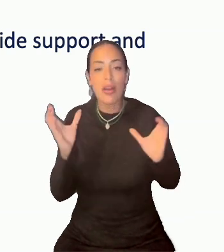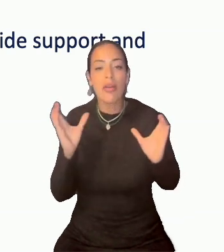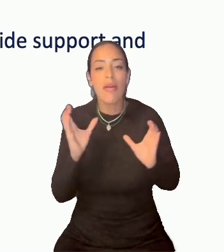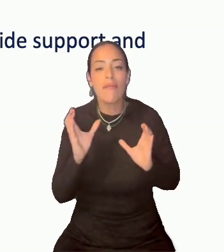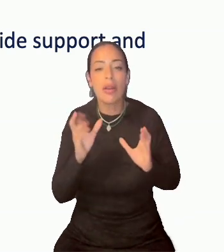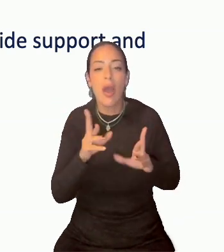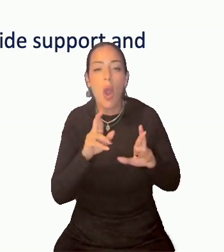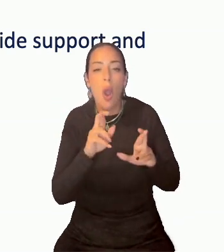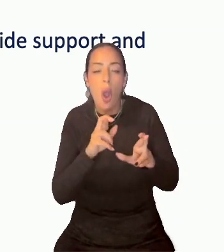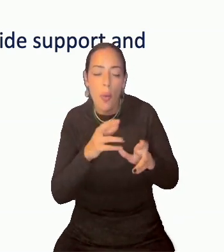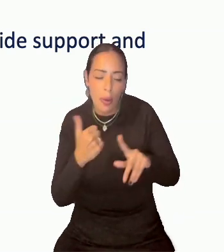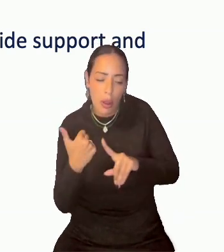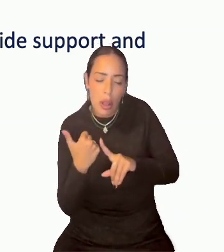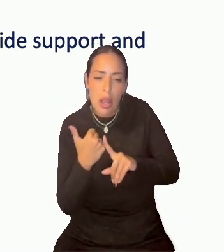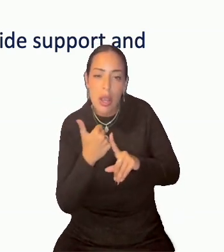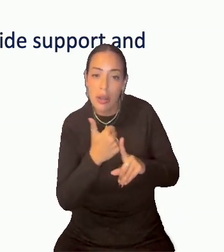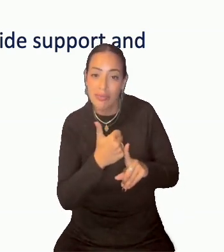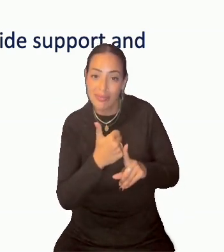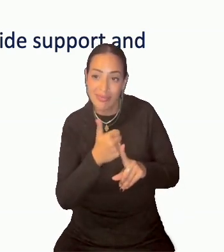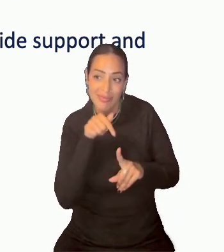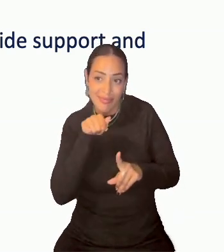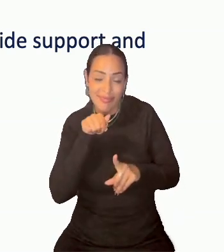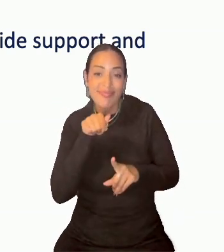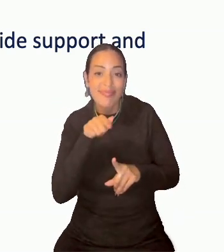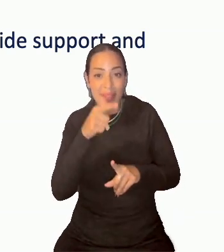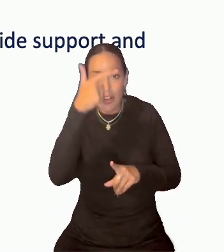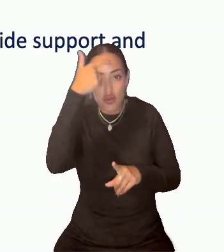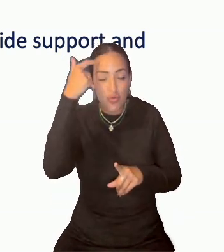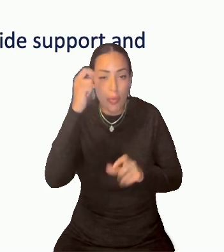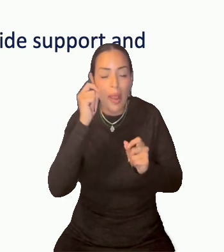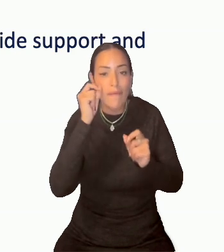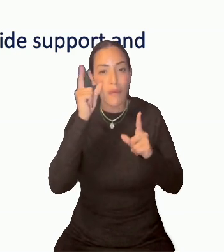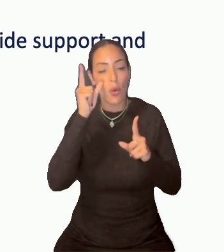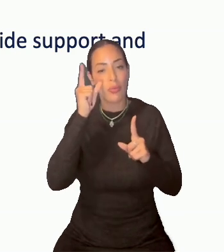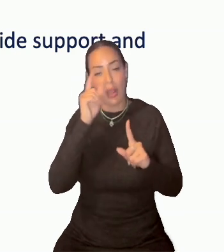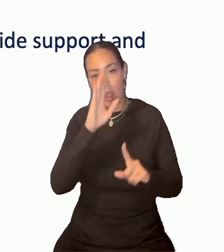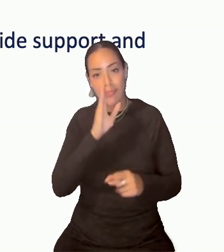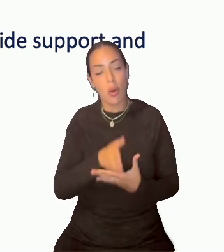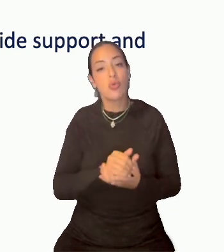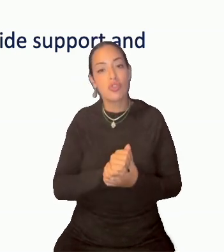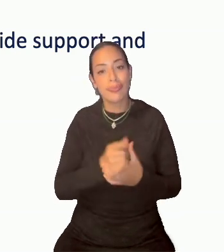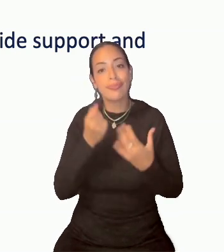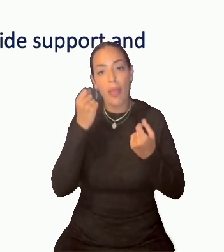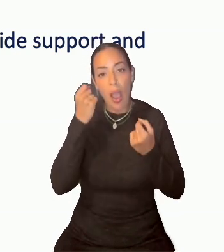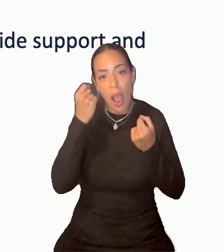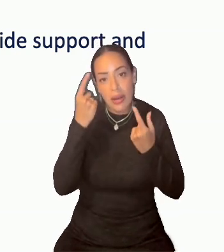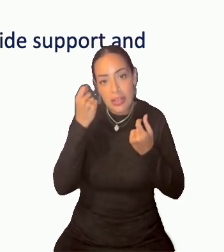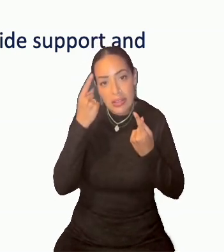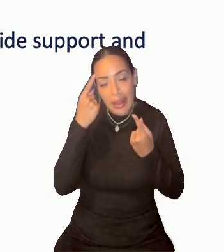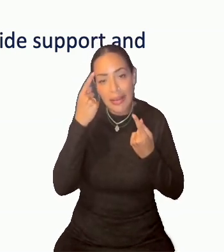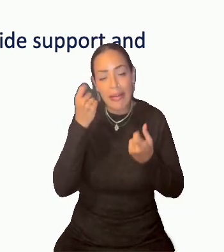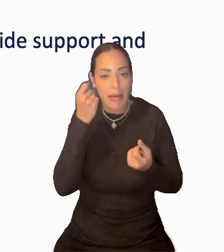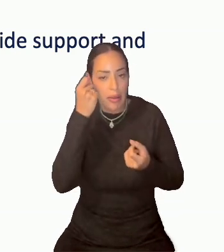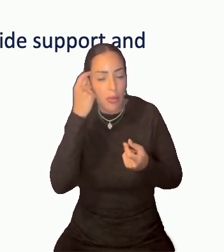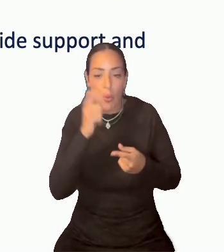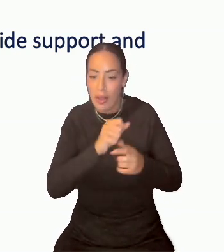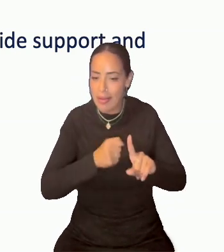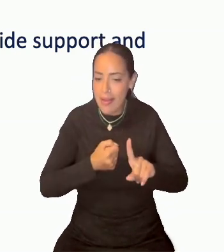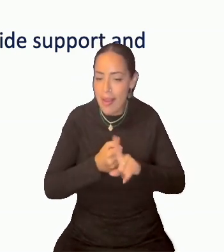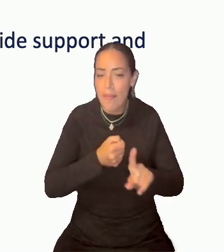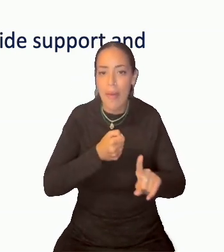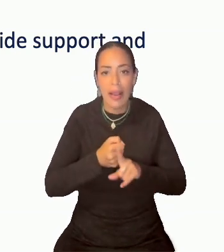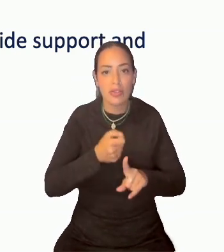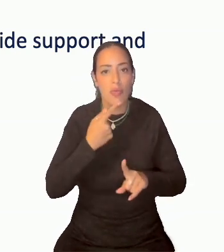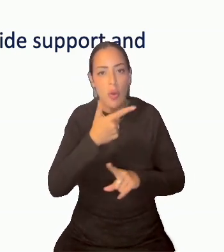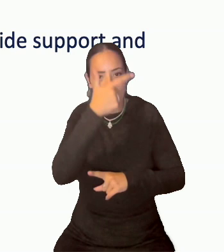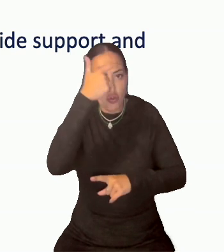indeed, ultimately, this is what a trauma-informed approach is concerned with. Understanding and accounting for the impact of traumatic bereavement